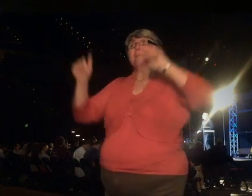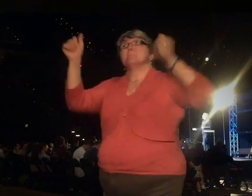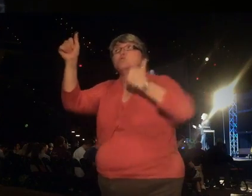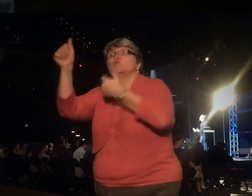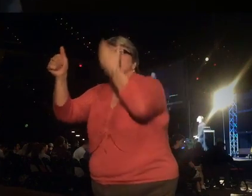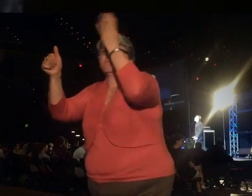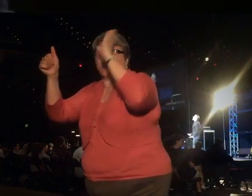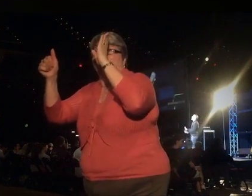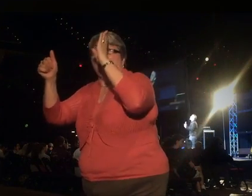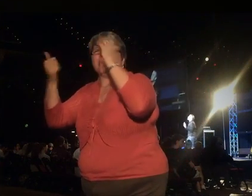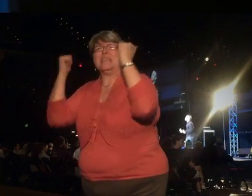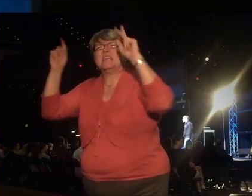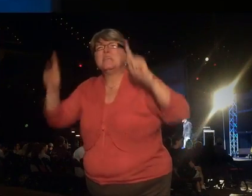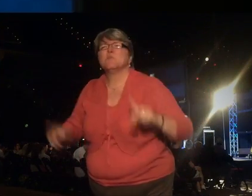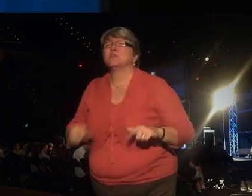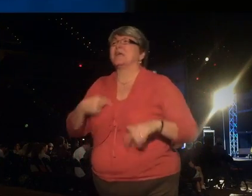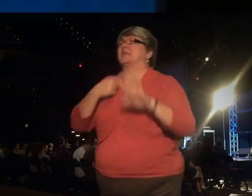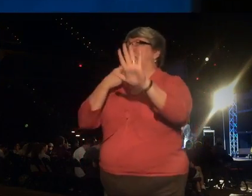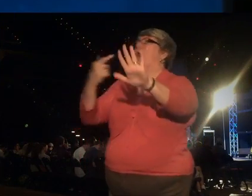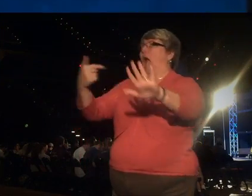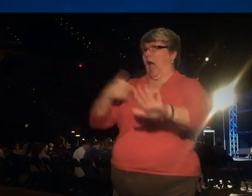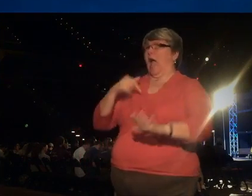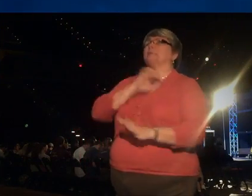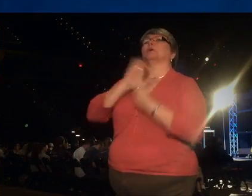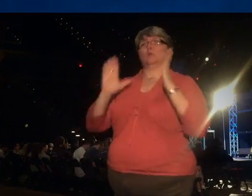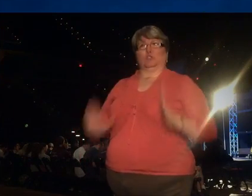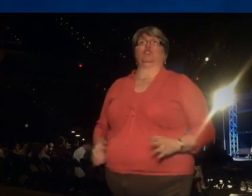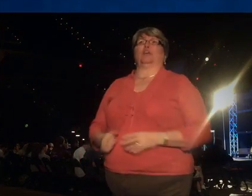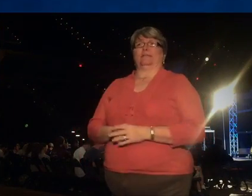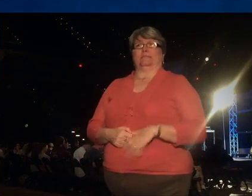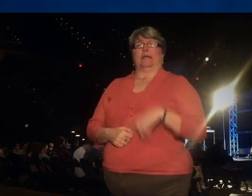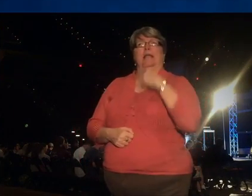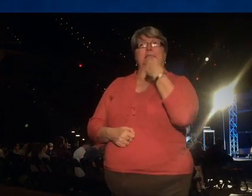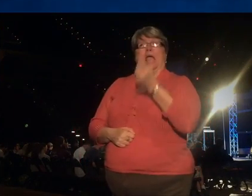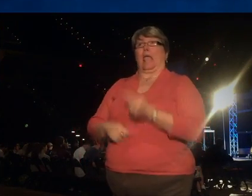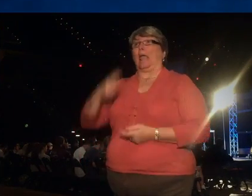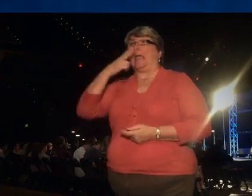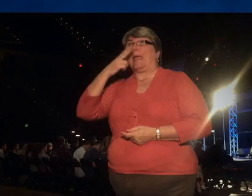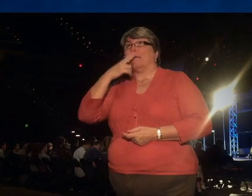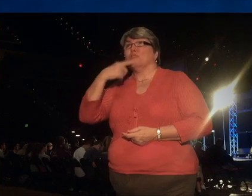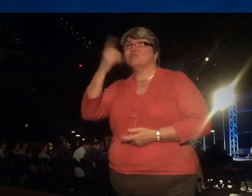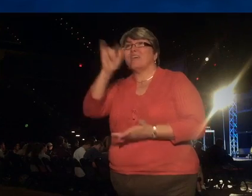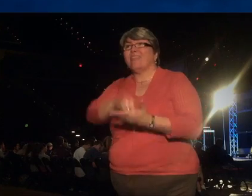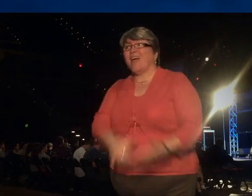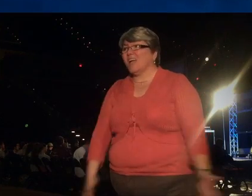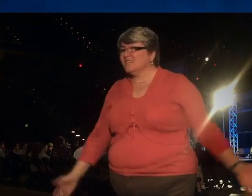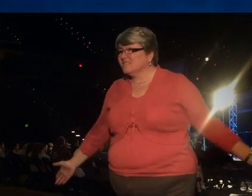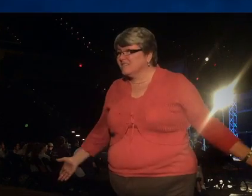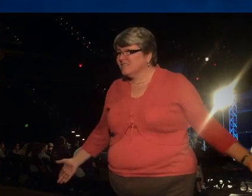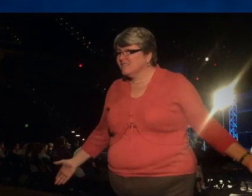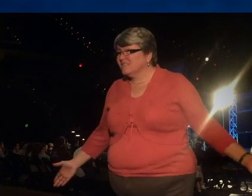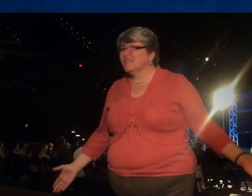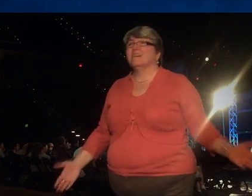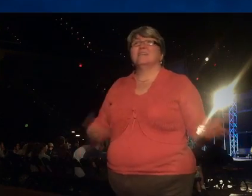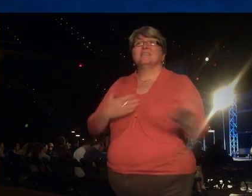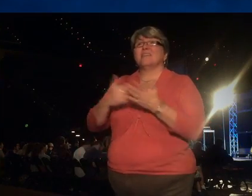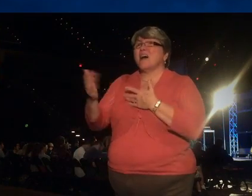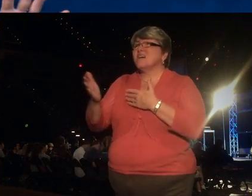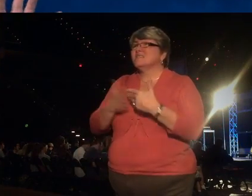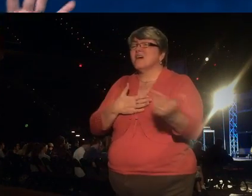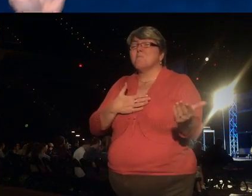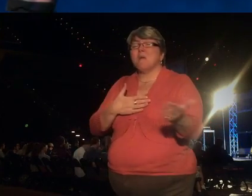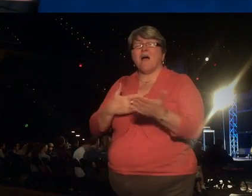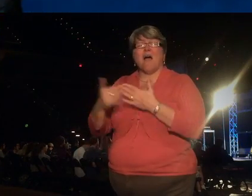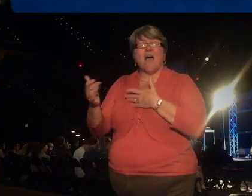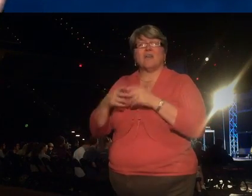Anybody can say they're a Christian. Hitler did. It doesn't matter to me one bit when